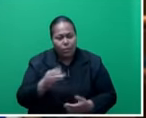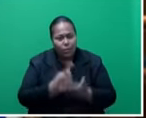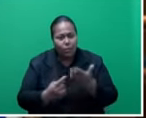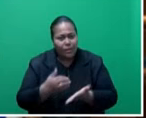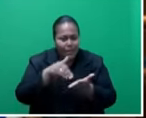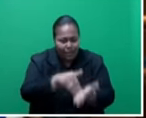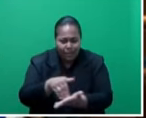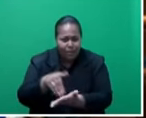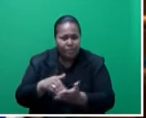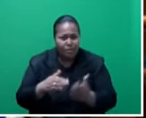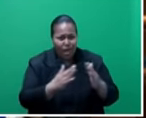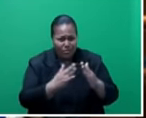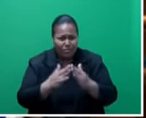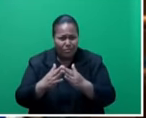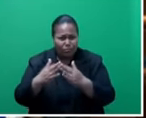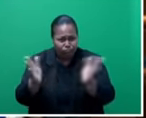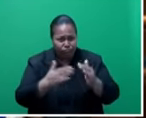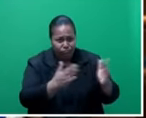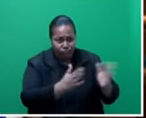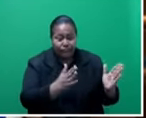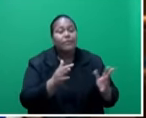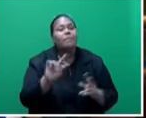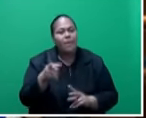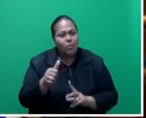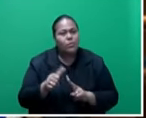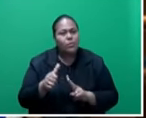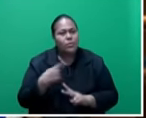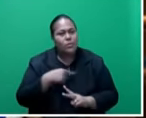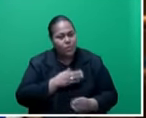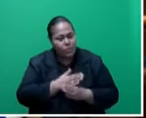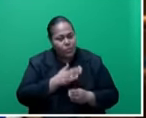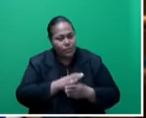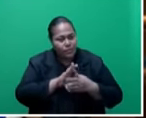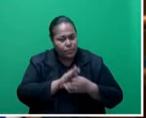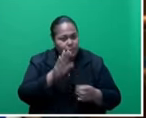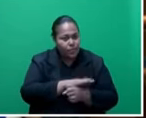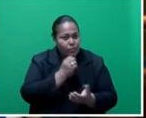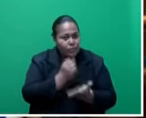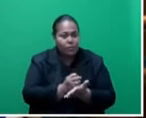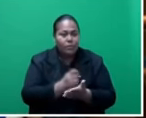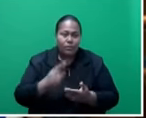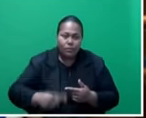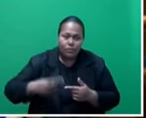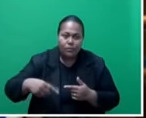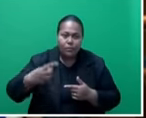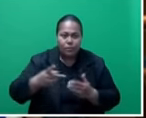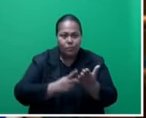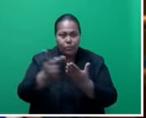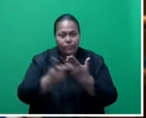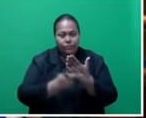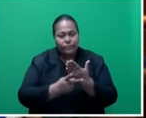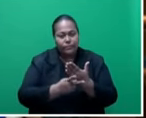food security and nutritional security, we're also working very hard to ensure that we will continue our program